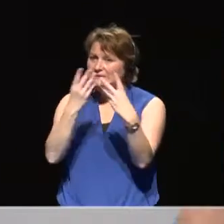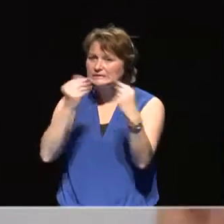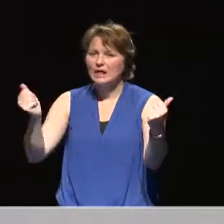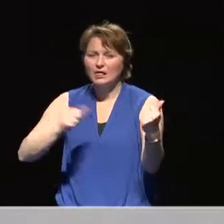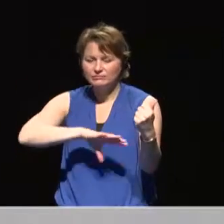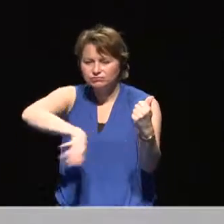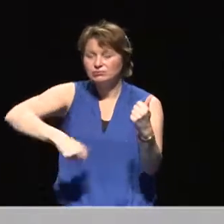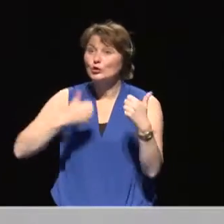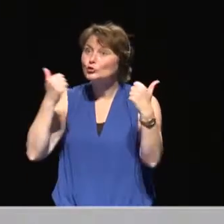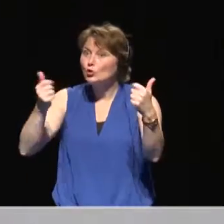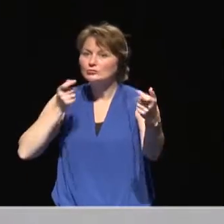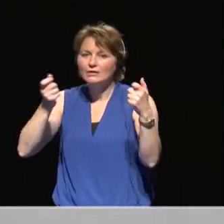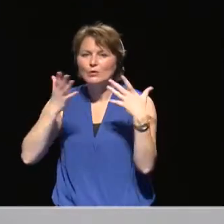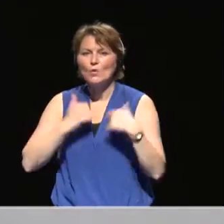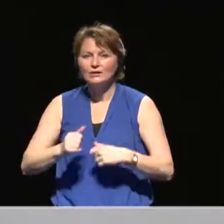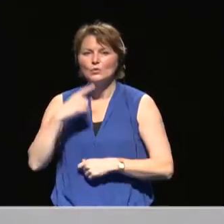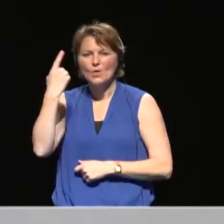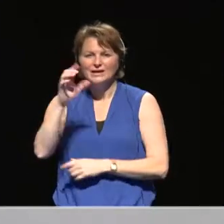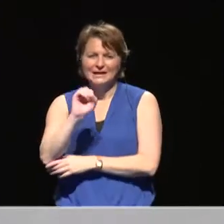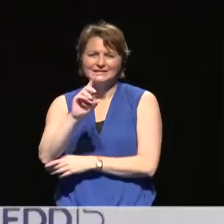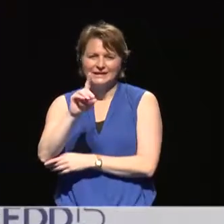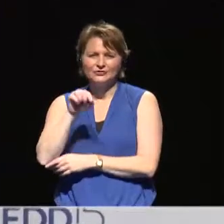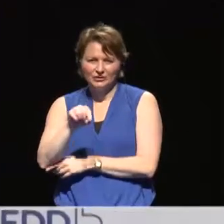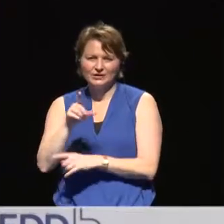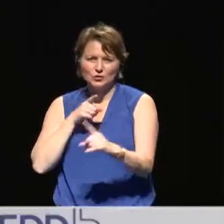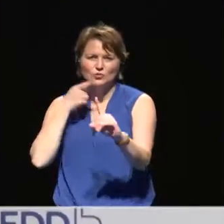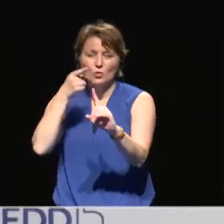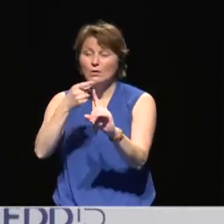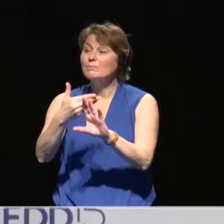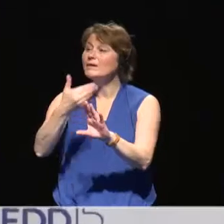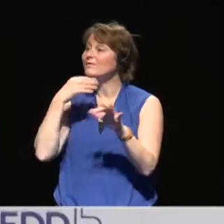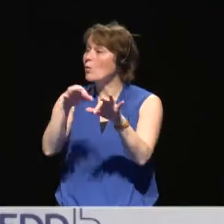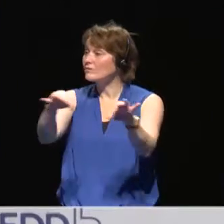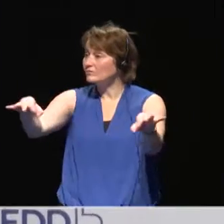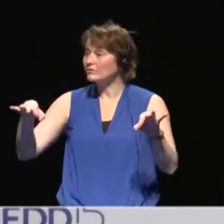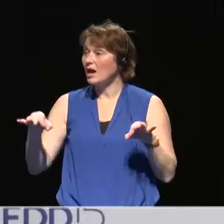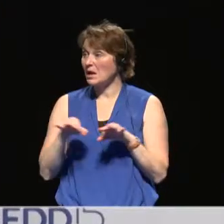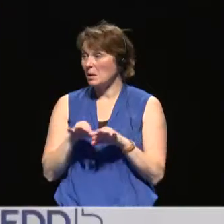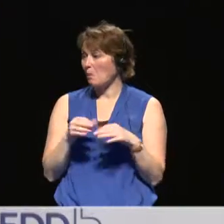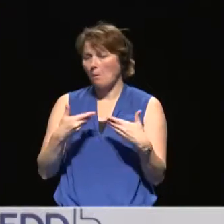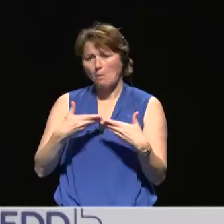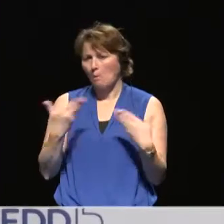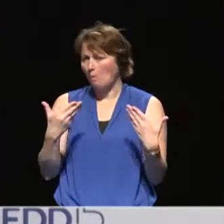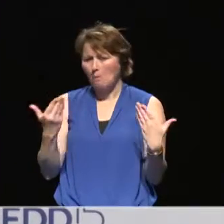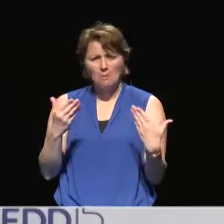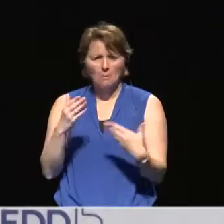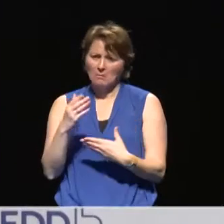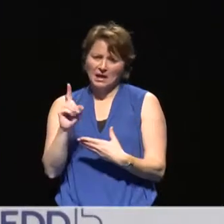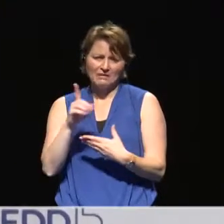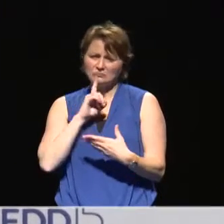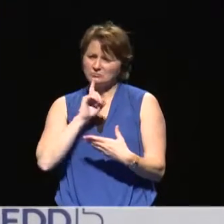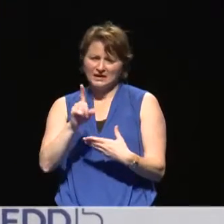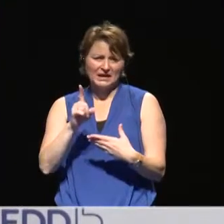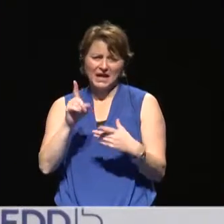the new Sustainable Development Goals. The previous framework did not include any governance goals